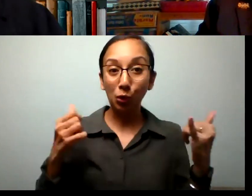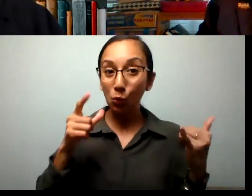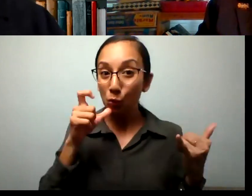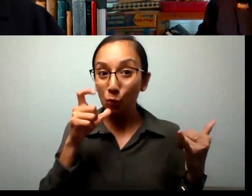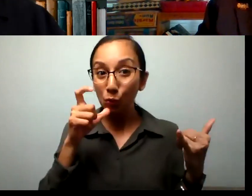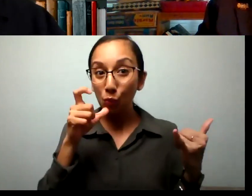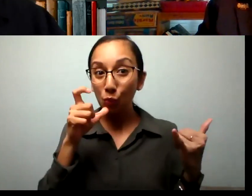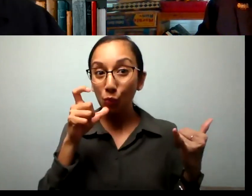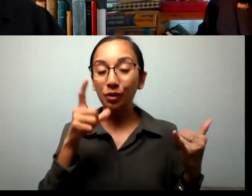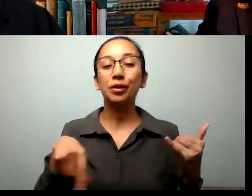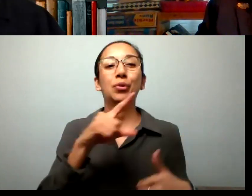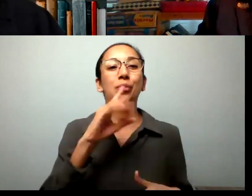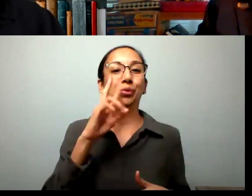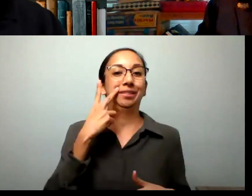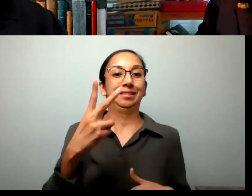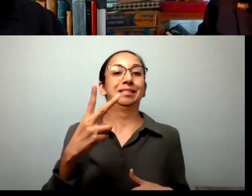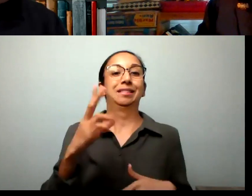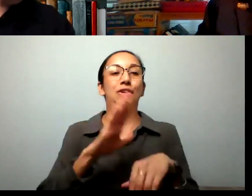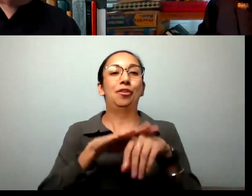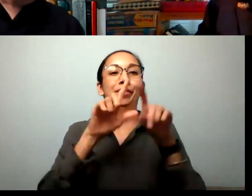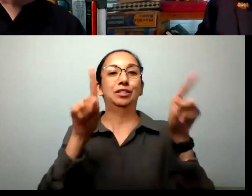So you'll see on the screen,